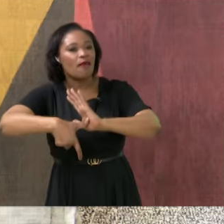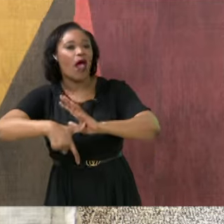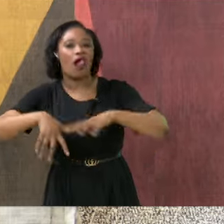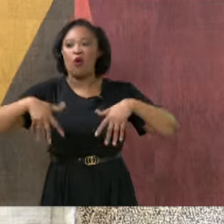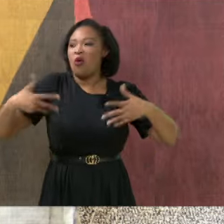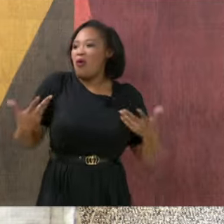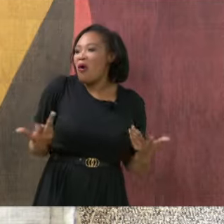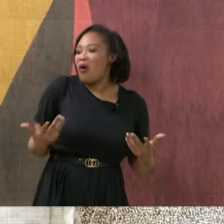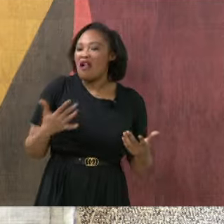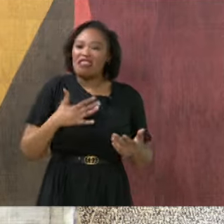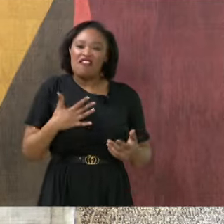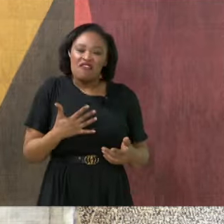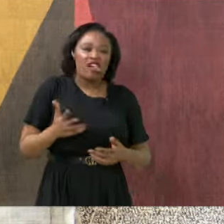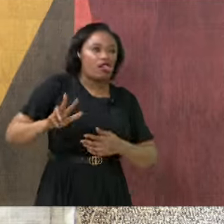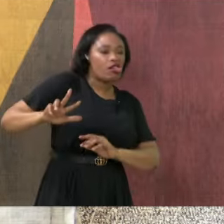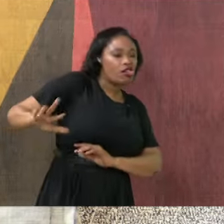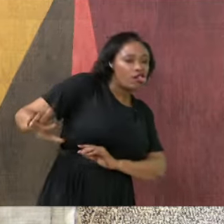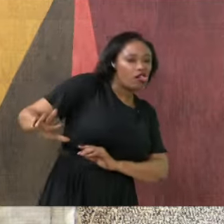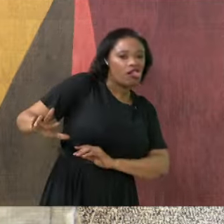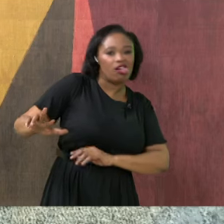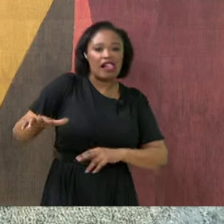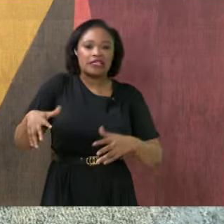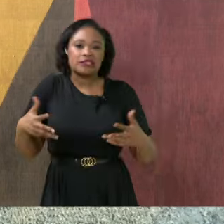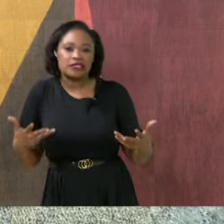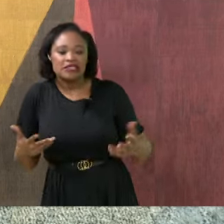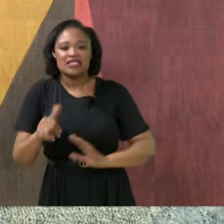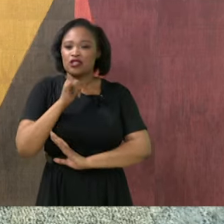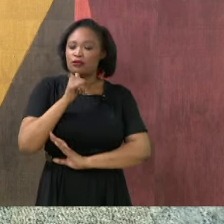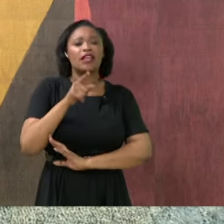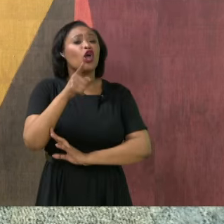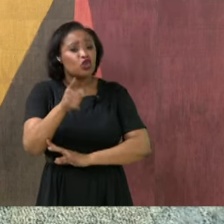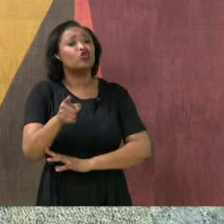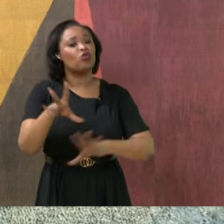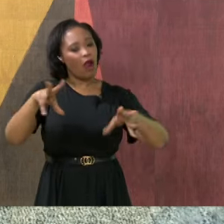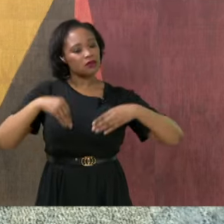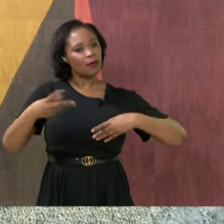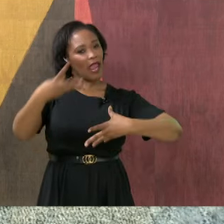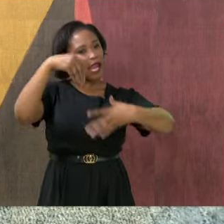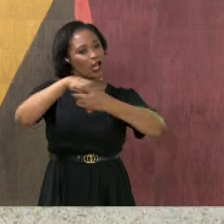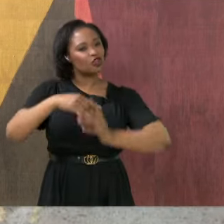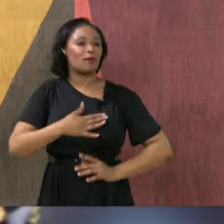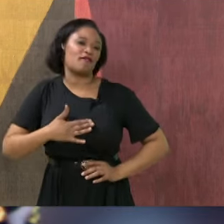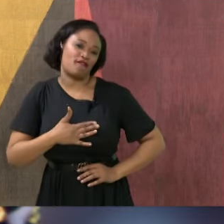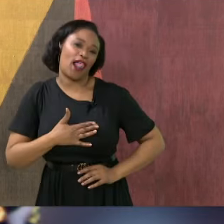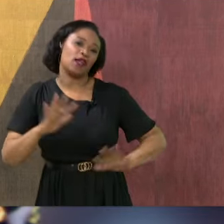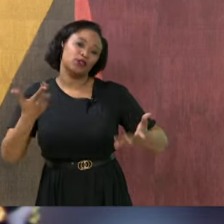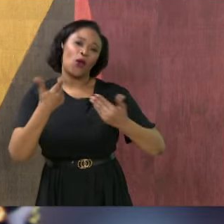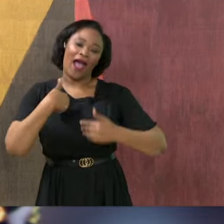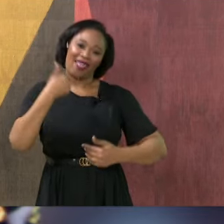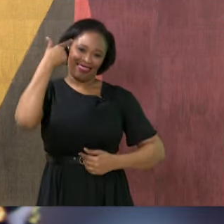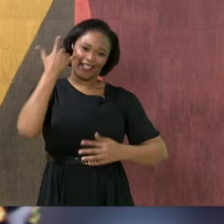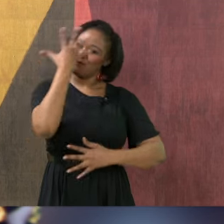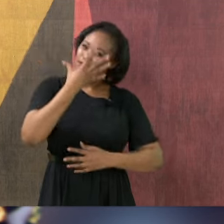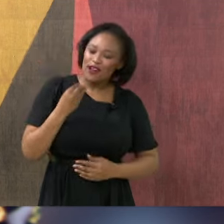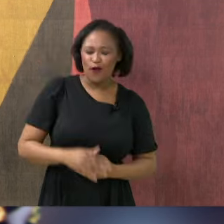you know, someone who's ever felt marginalized, or marginalized rather, you are allowing people to feel inclusive just by you taking the title, which I think is so beautiful. Oh,